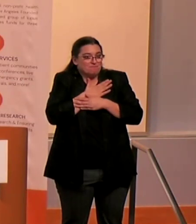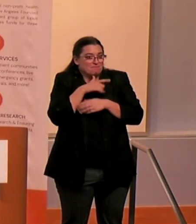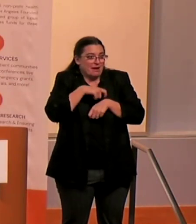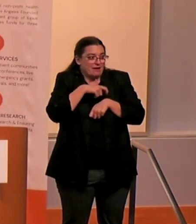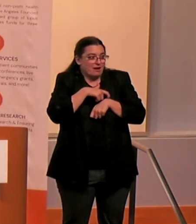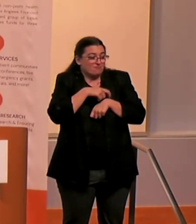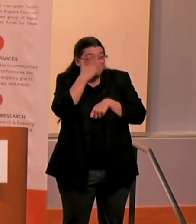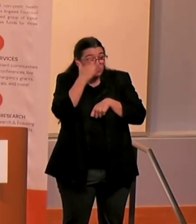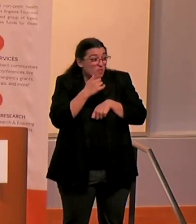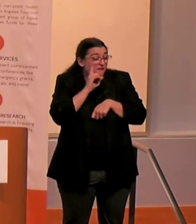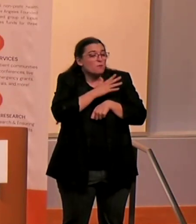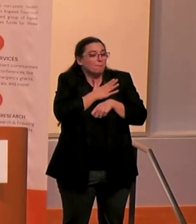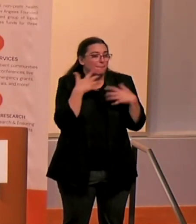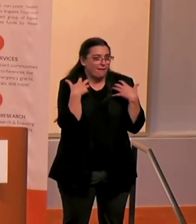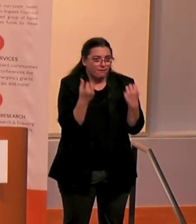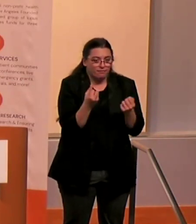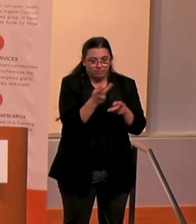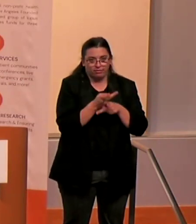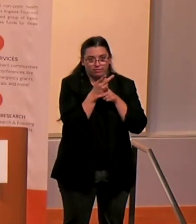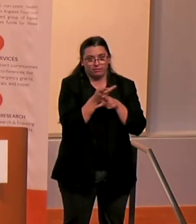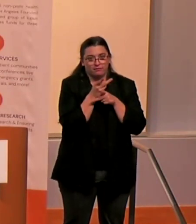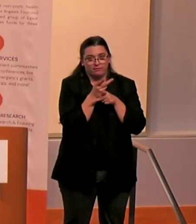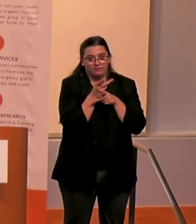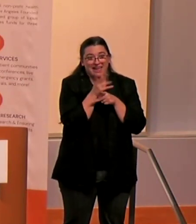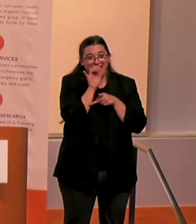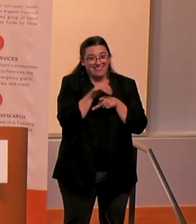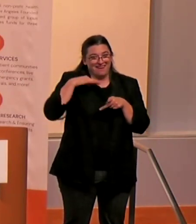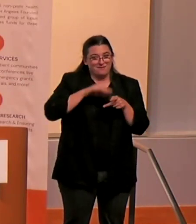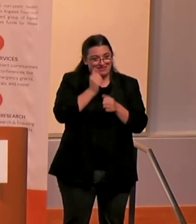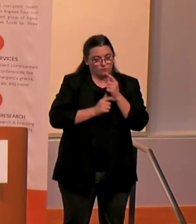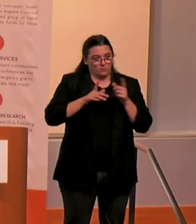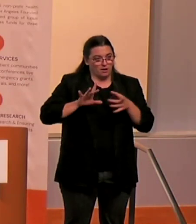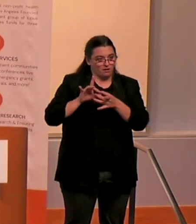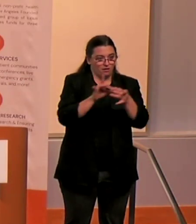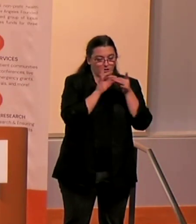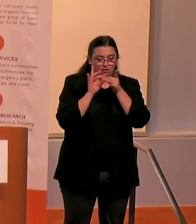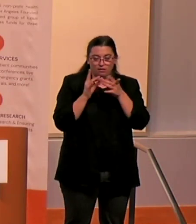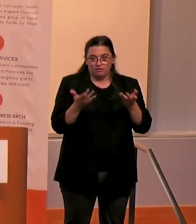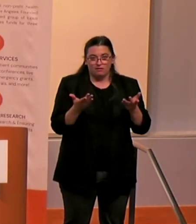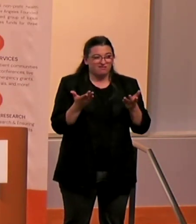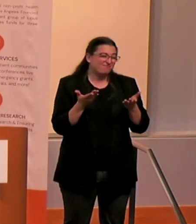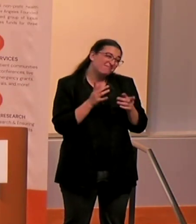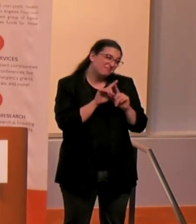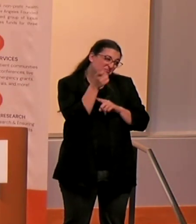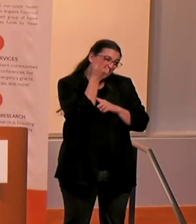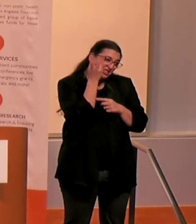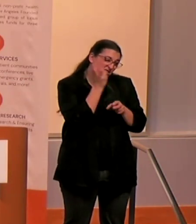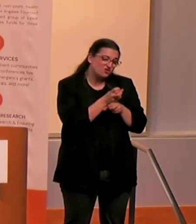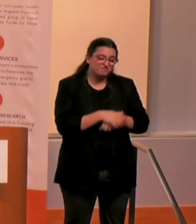for my own well-being, which is for the collective well-being of us and our relationship. But it's really hard.